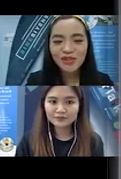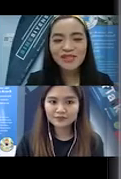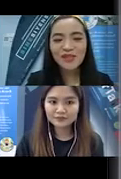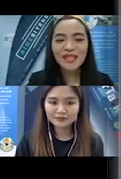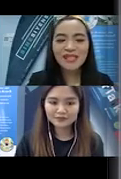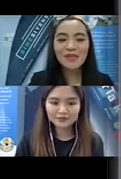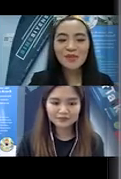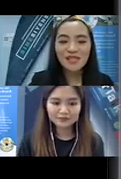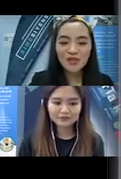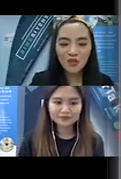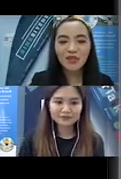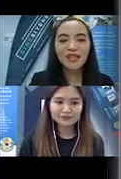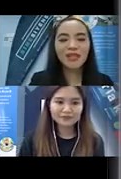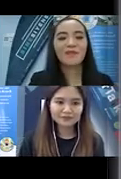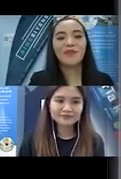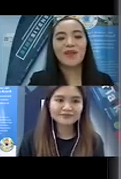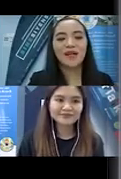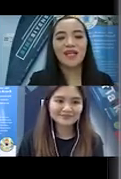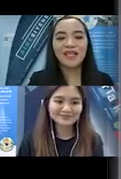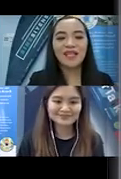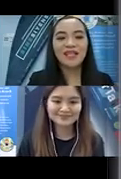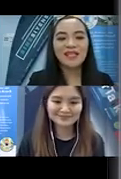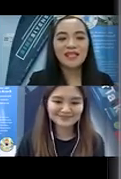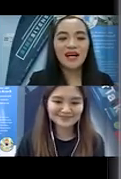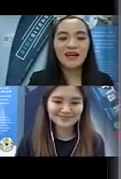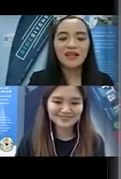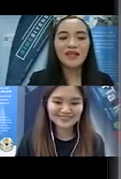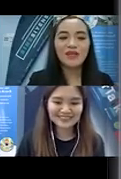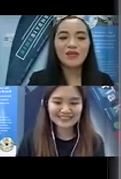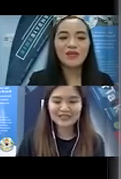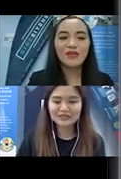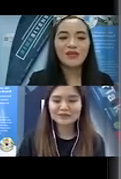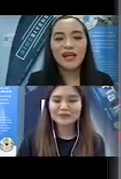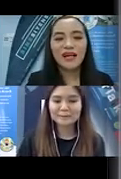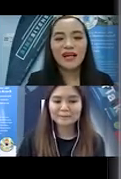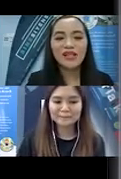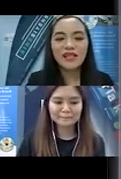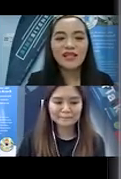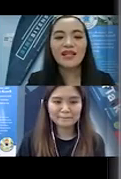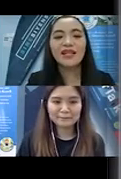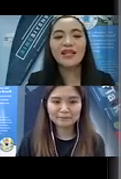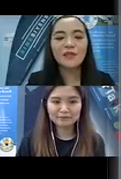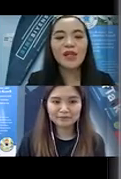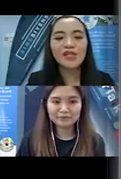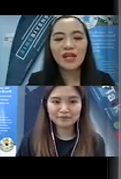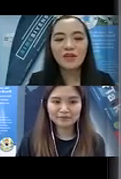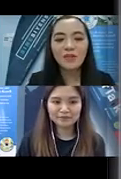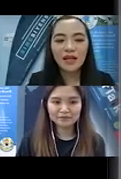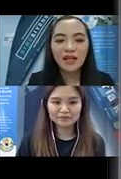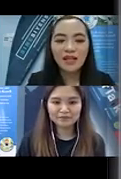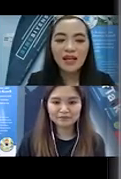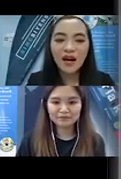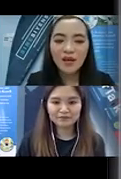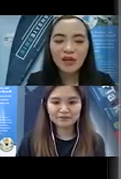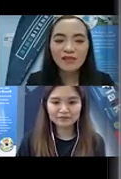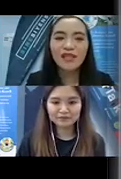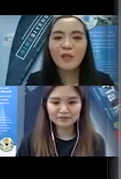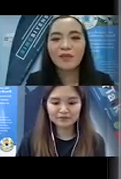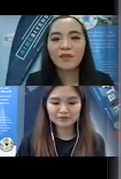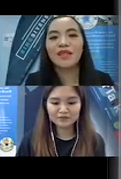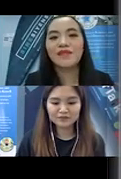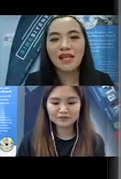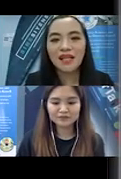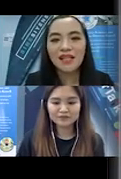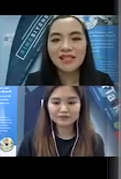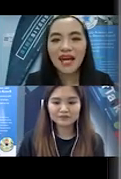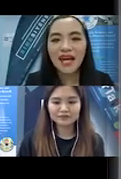institution, so hindi po siya school. Okay, it is, we are actually the information and marketing arm of the Department